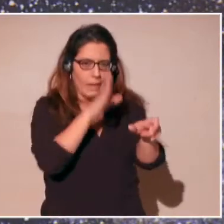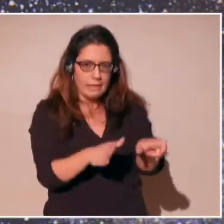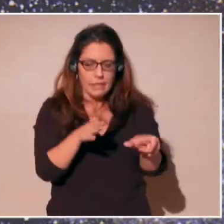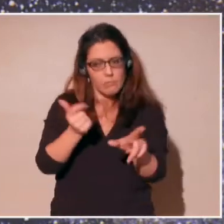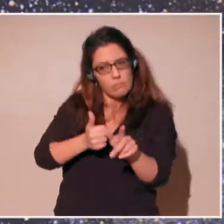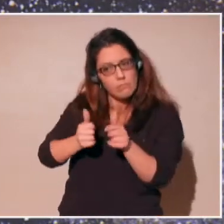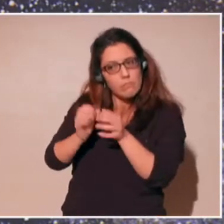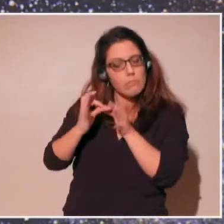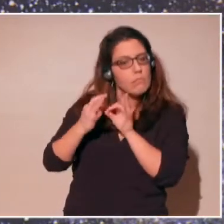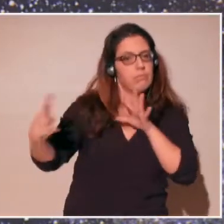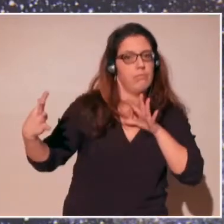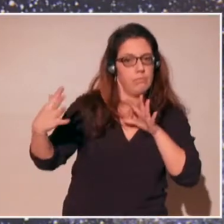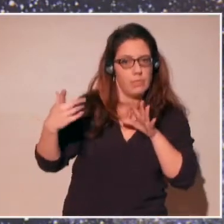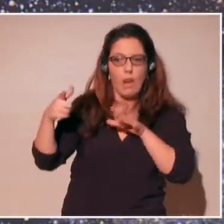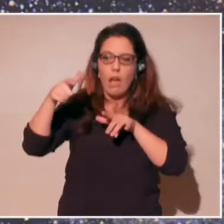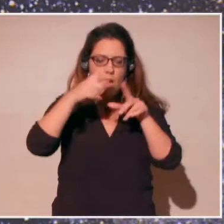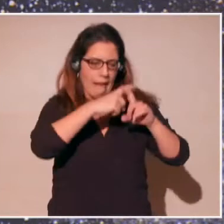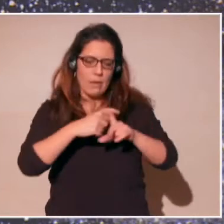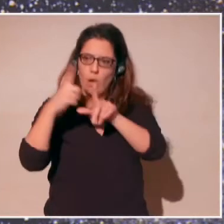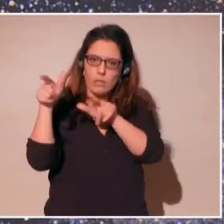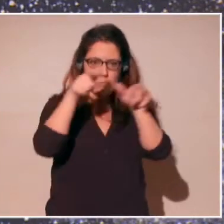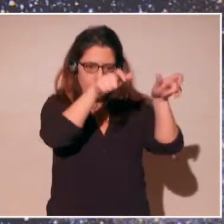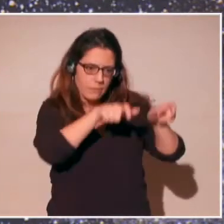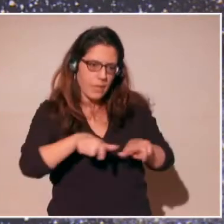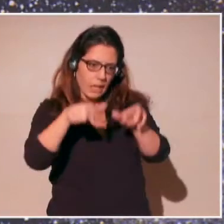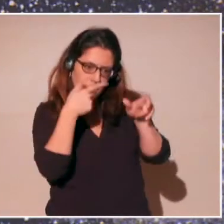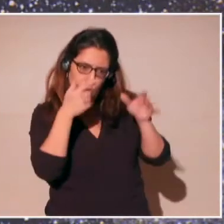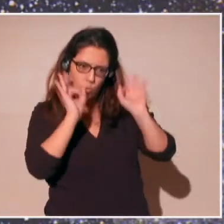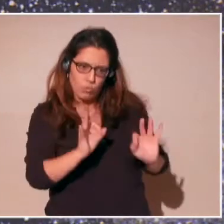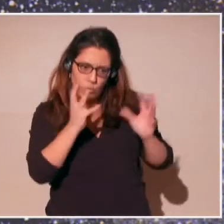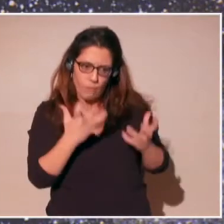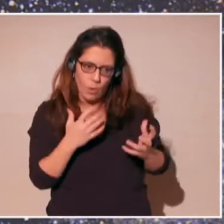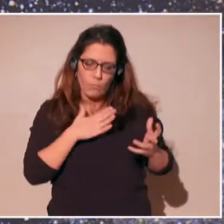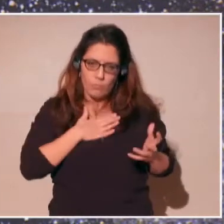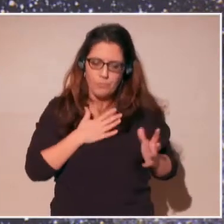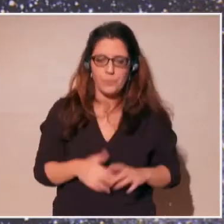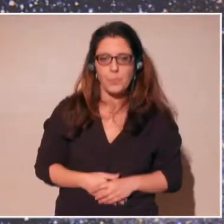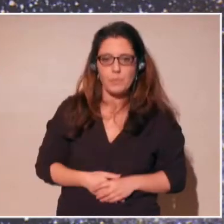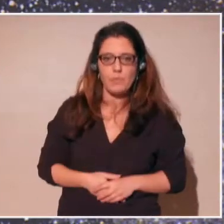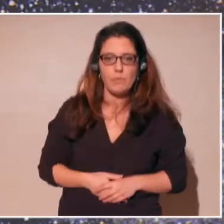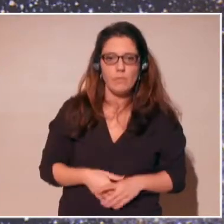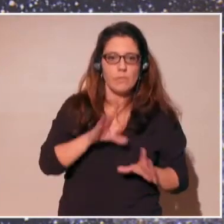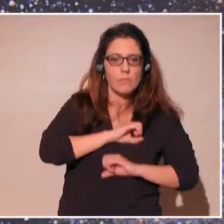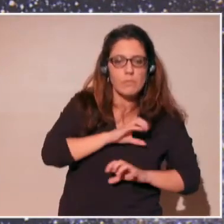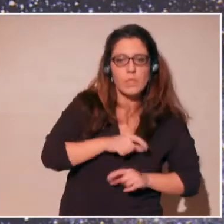systems for independent supervision, systems which will check